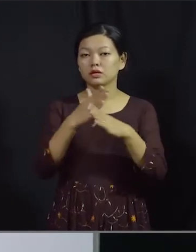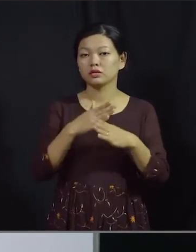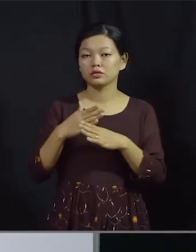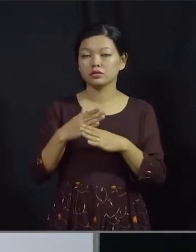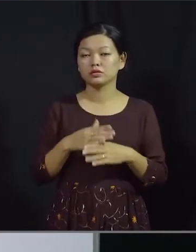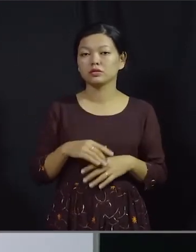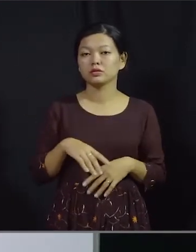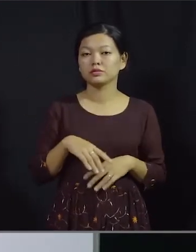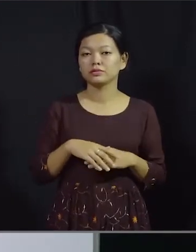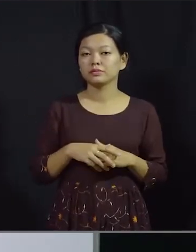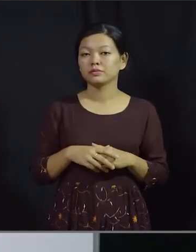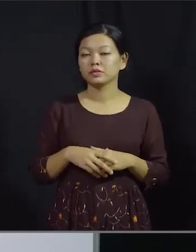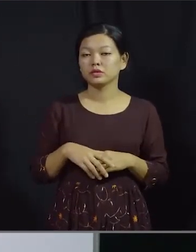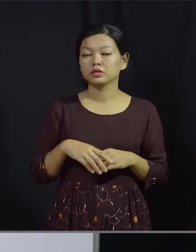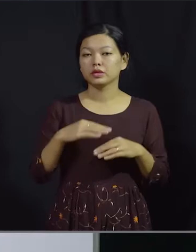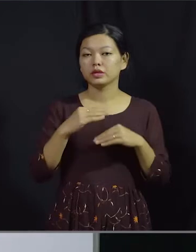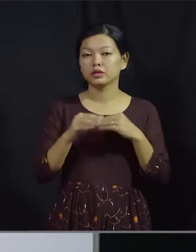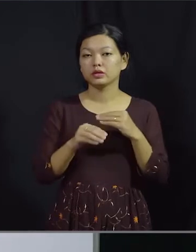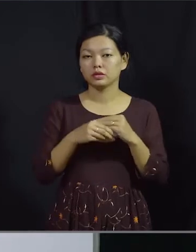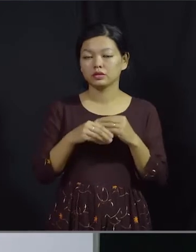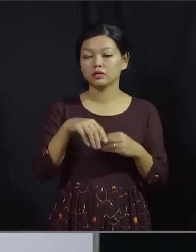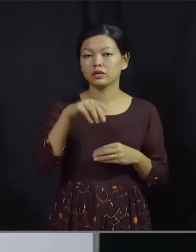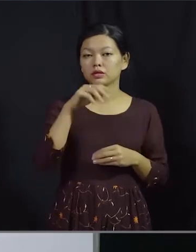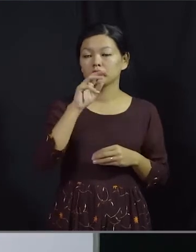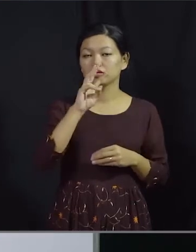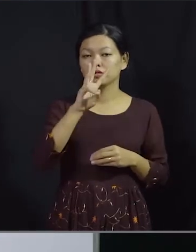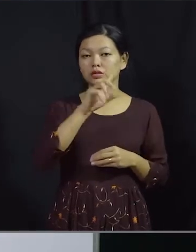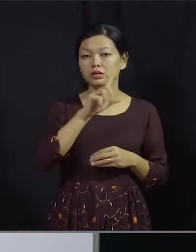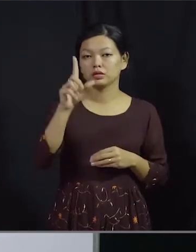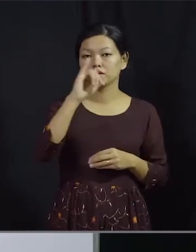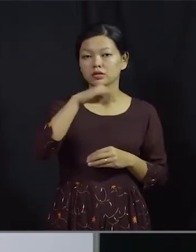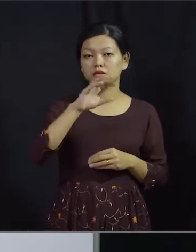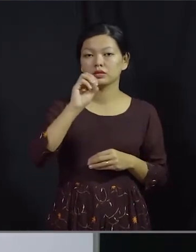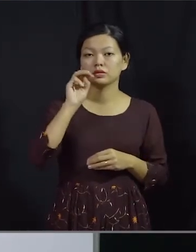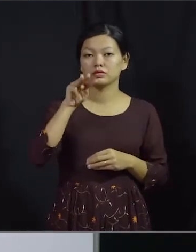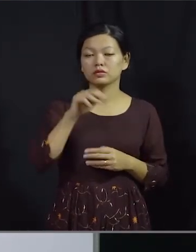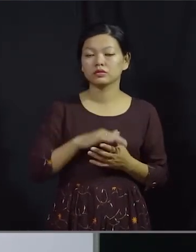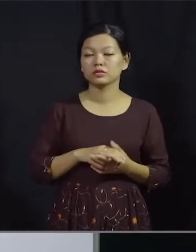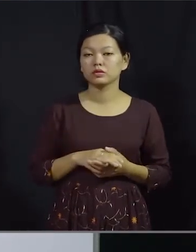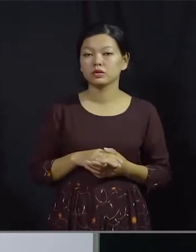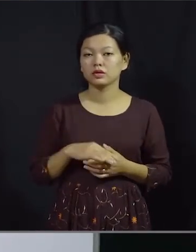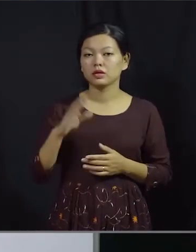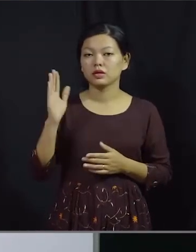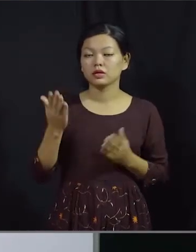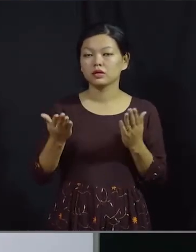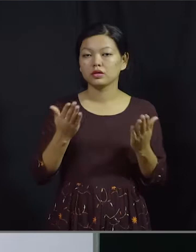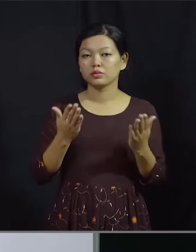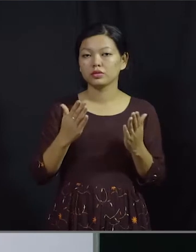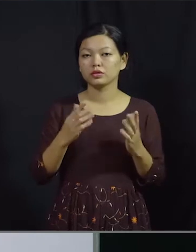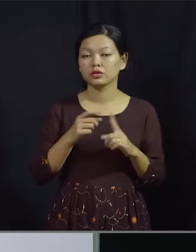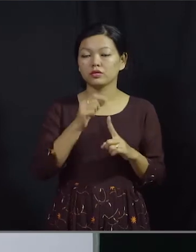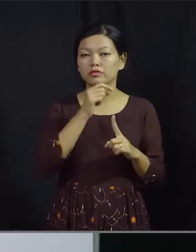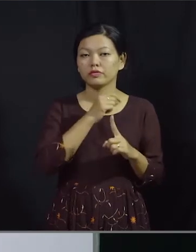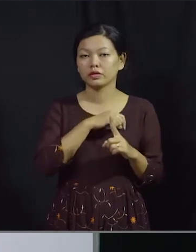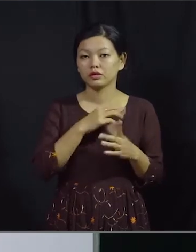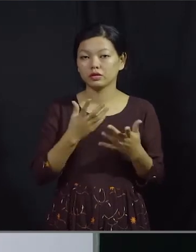of goodwill is 3,60,000. Calculation of gain or sacrificing ratio. We will have to calculate,